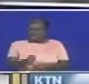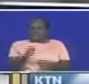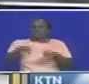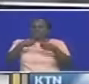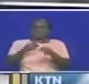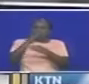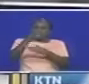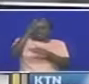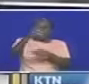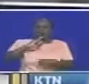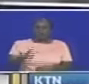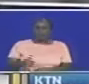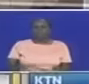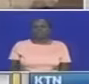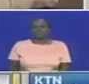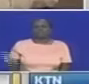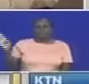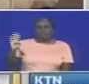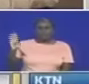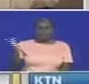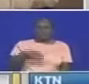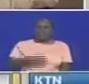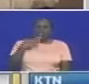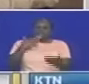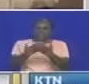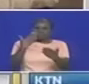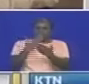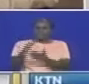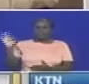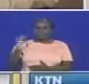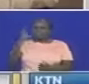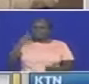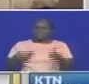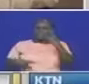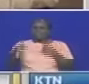further directives. Ben. Thank you, Fadi. Tears in